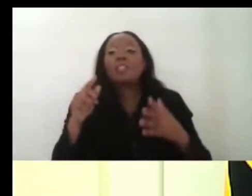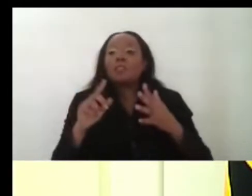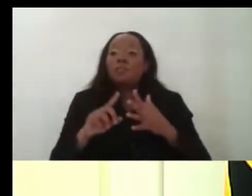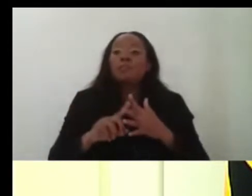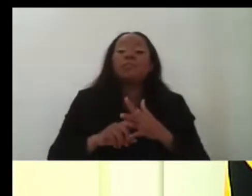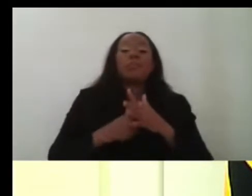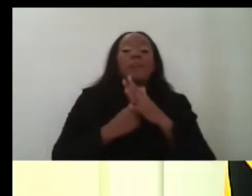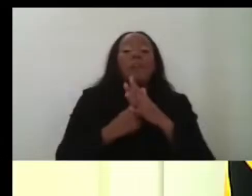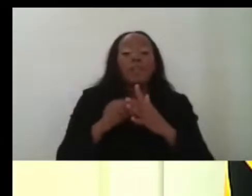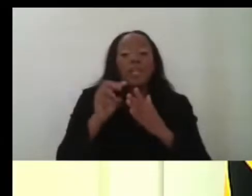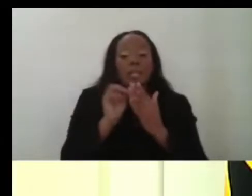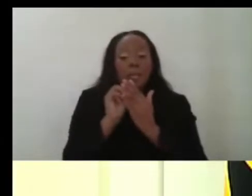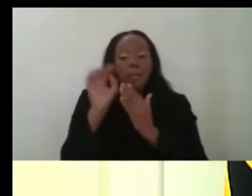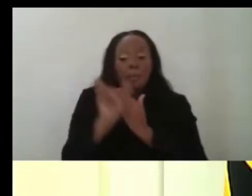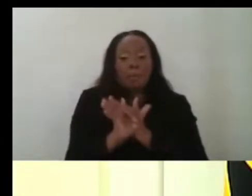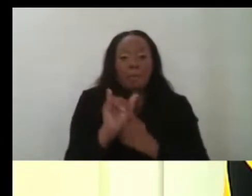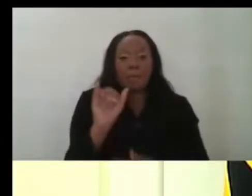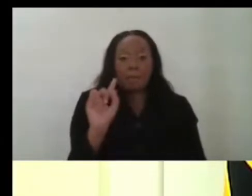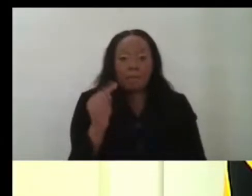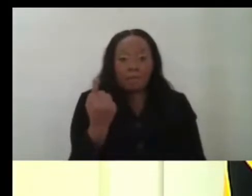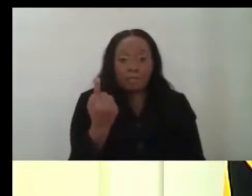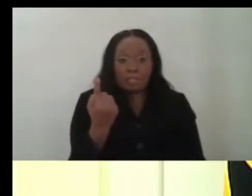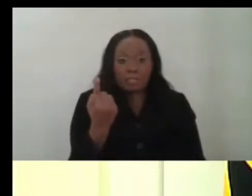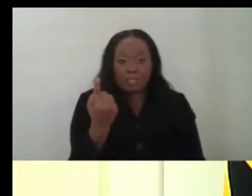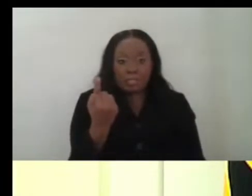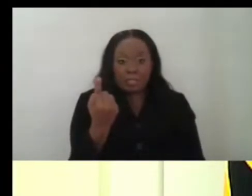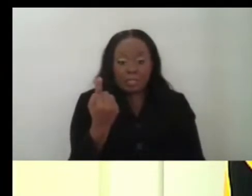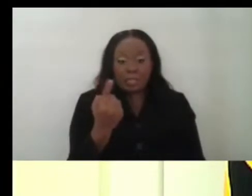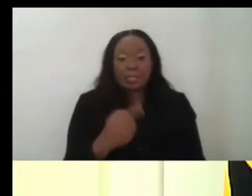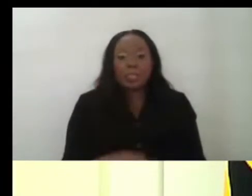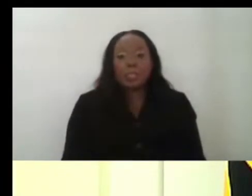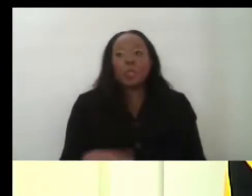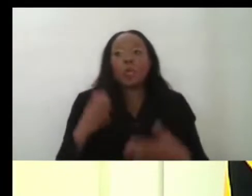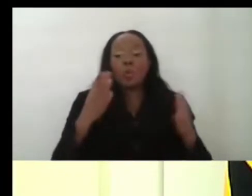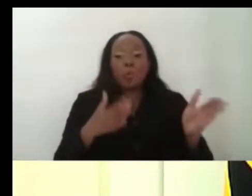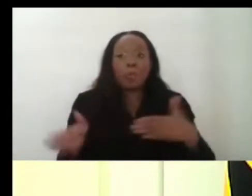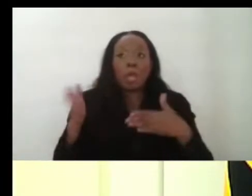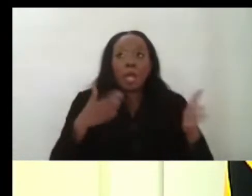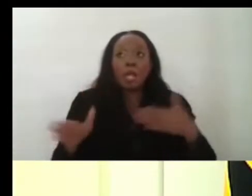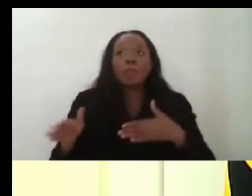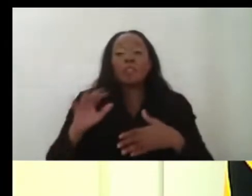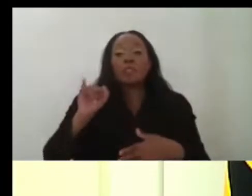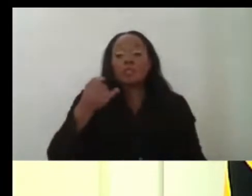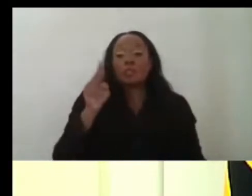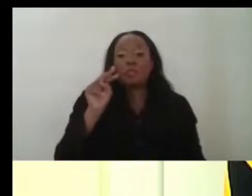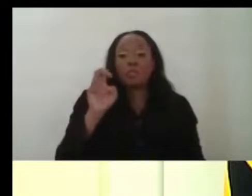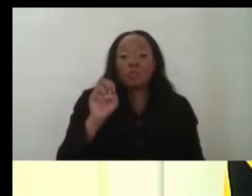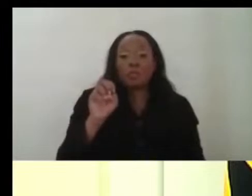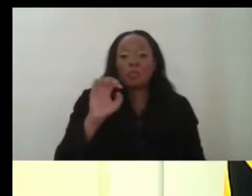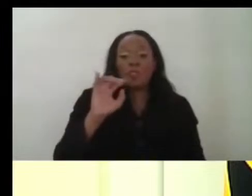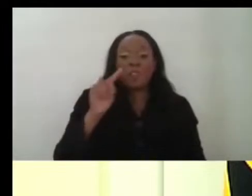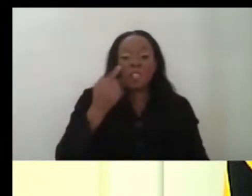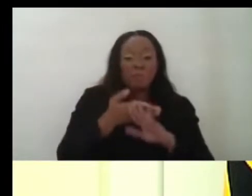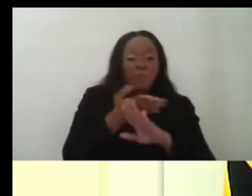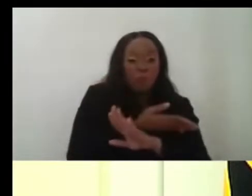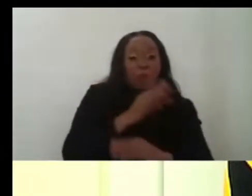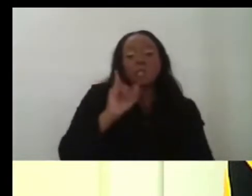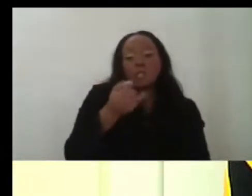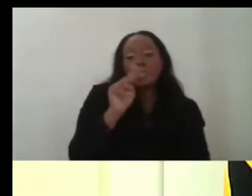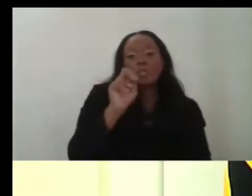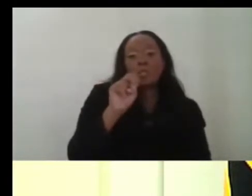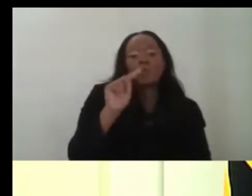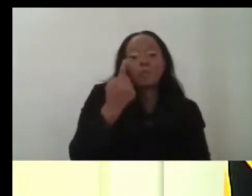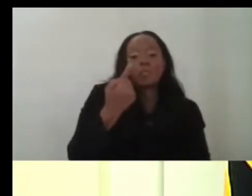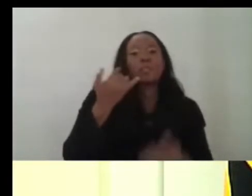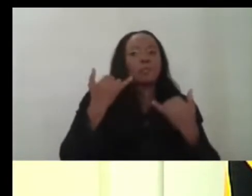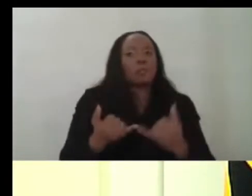we've moved our aim date for preparation from the 1st of June to the 1st of May. And quite